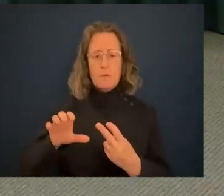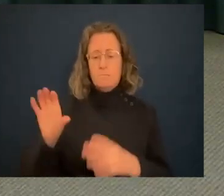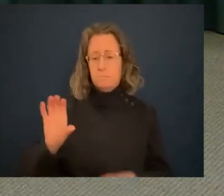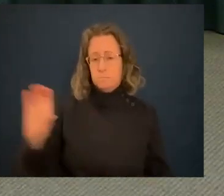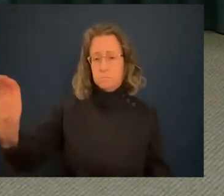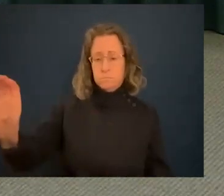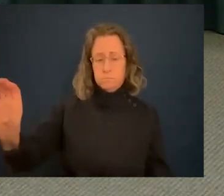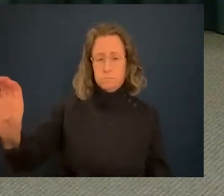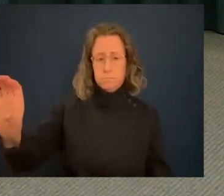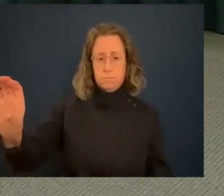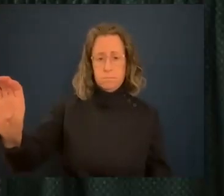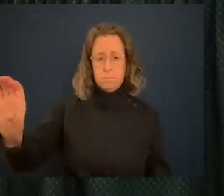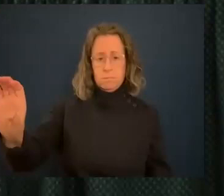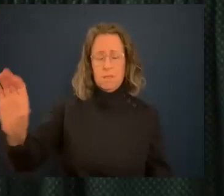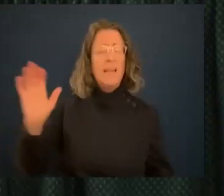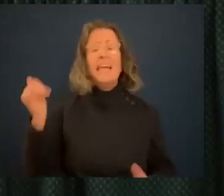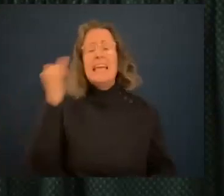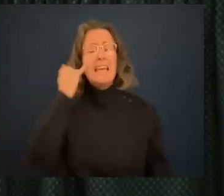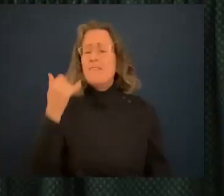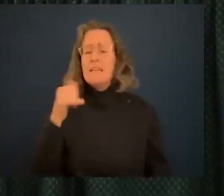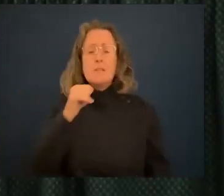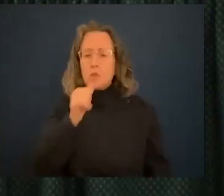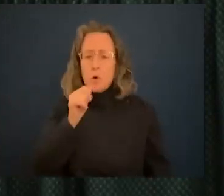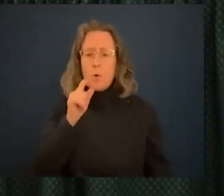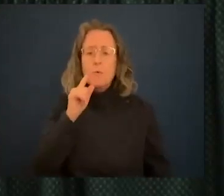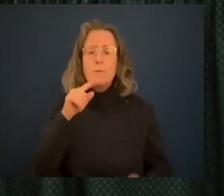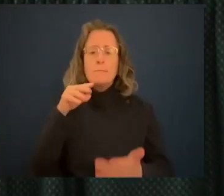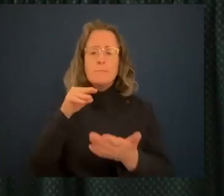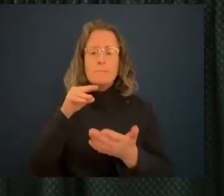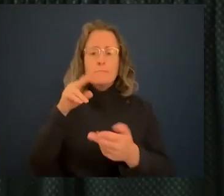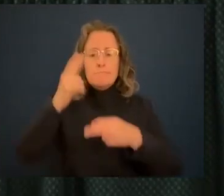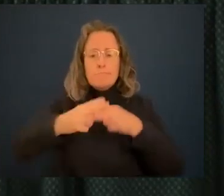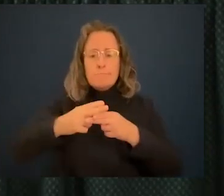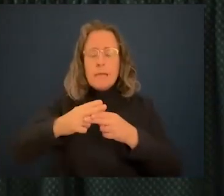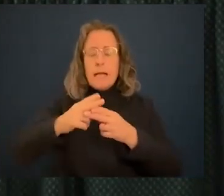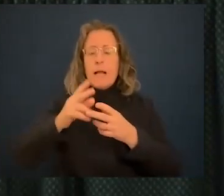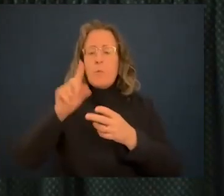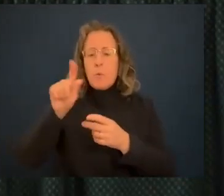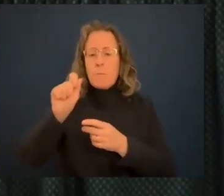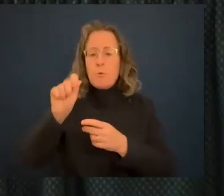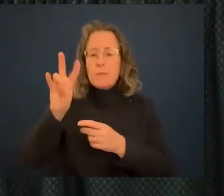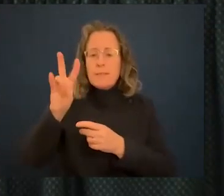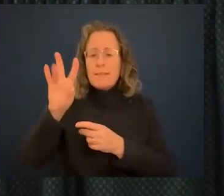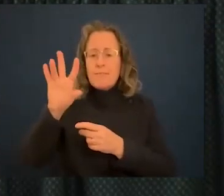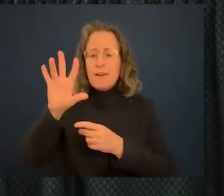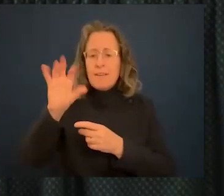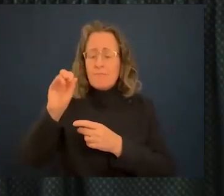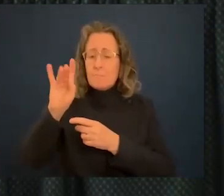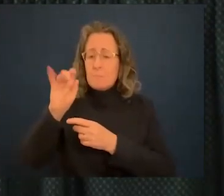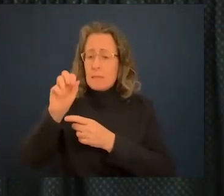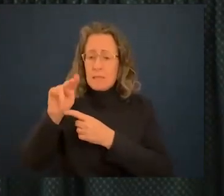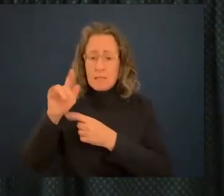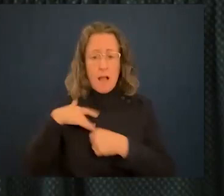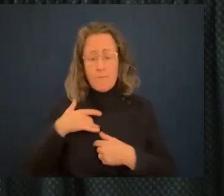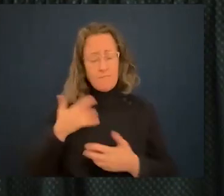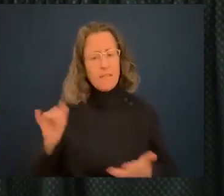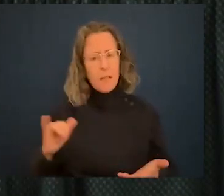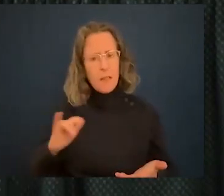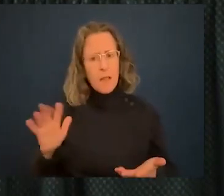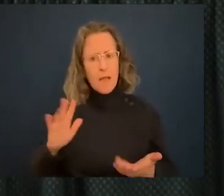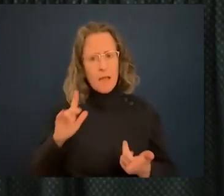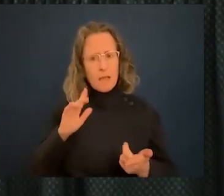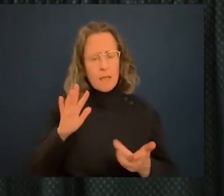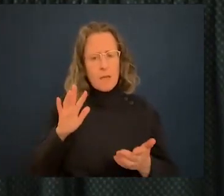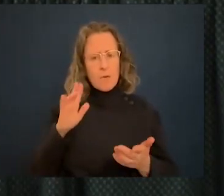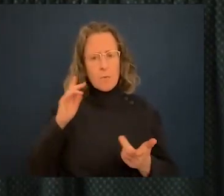saying that we did to set aside if we dumped because it would be pretty irresponsible to uh vote to make decisions